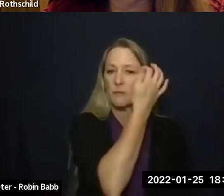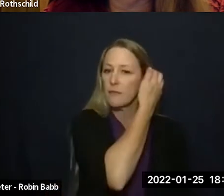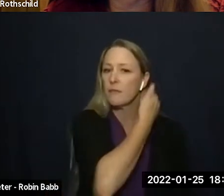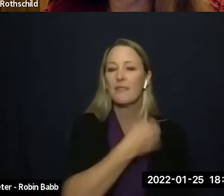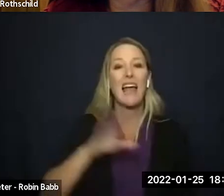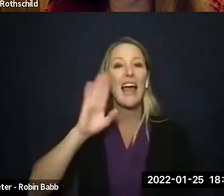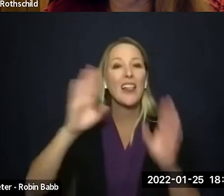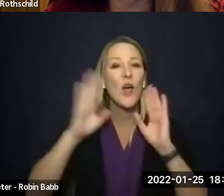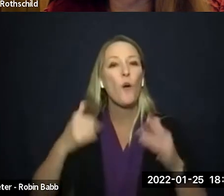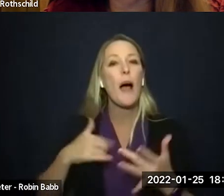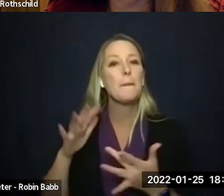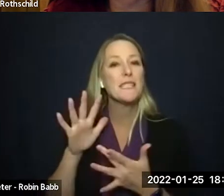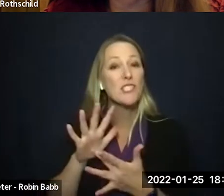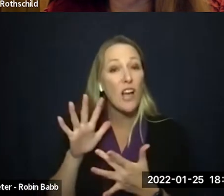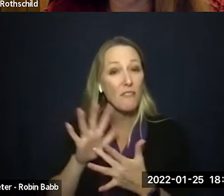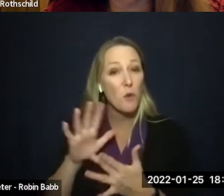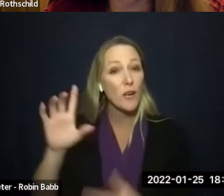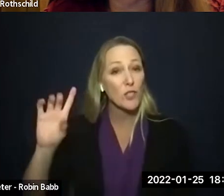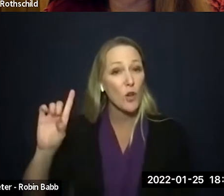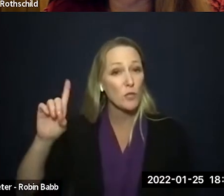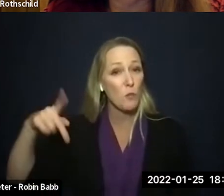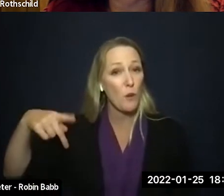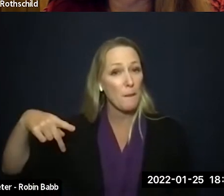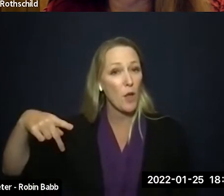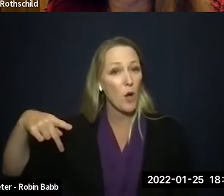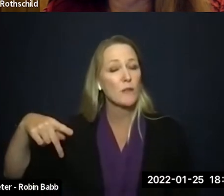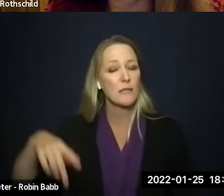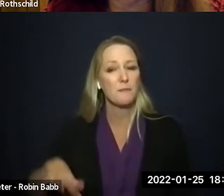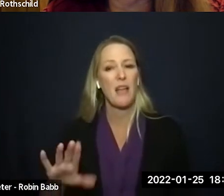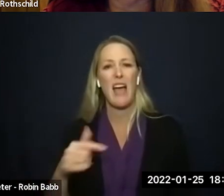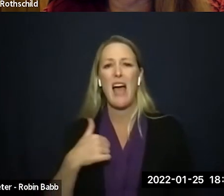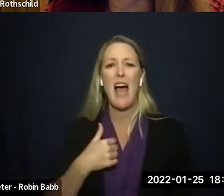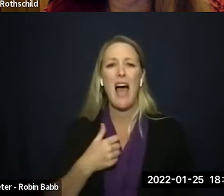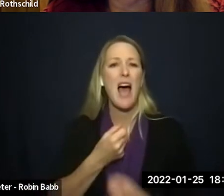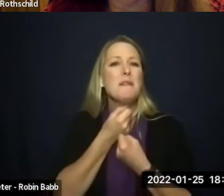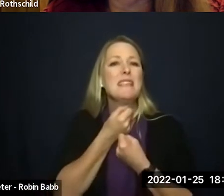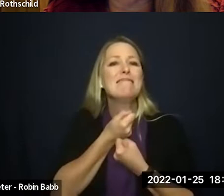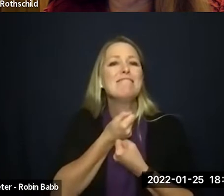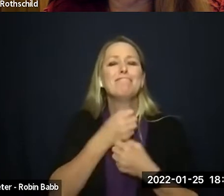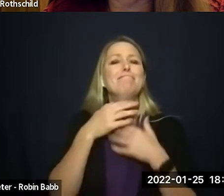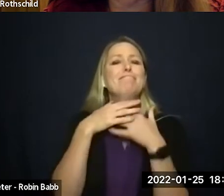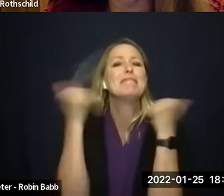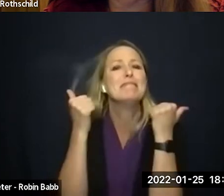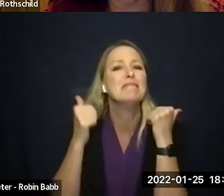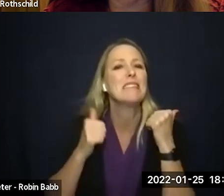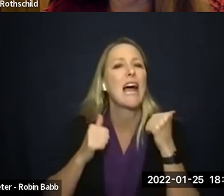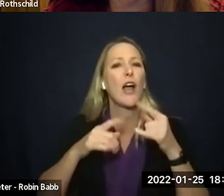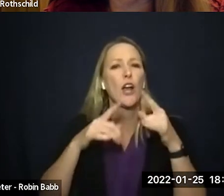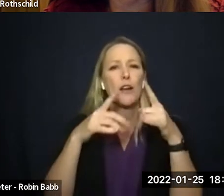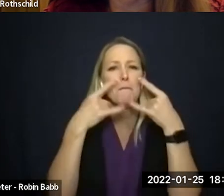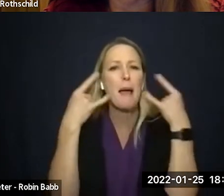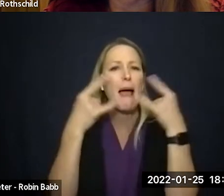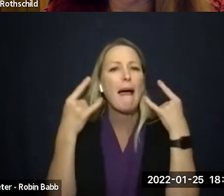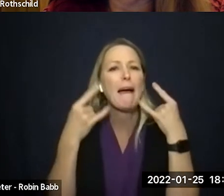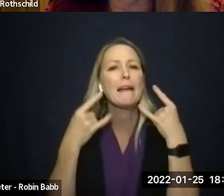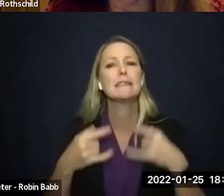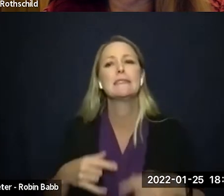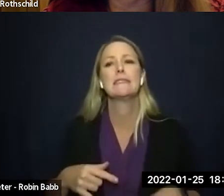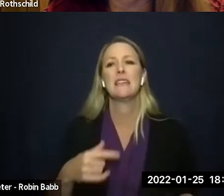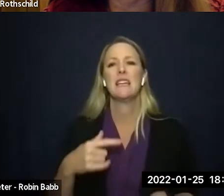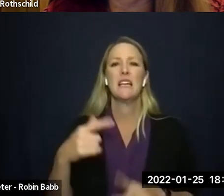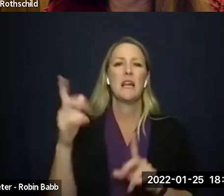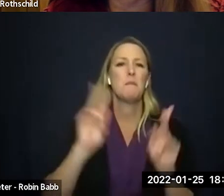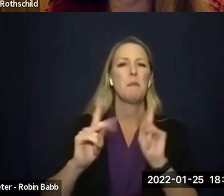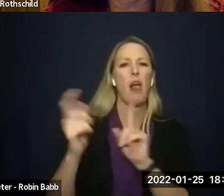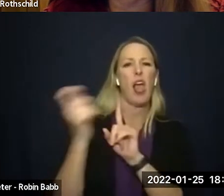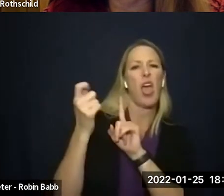hi i'm a sophomore at jos pueblos and i'm tired of going to school wearing a mask and being given a hard time